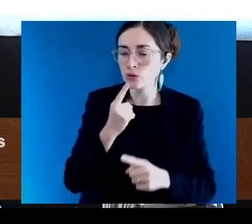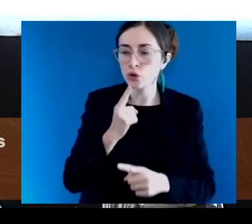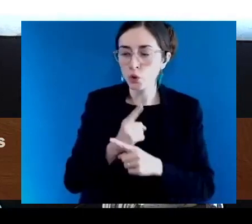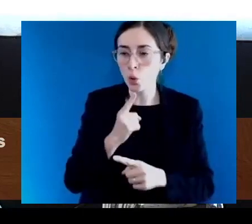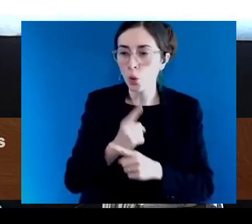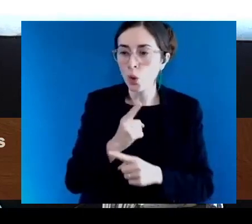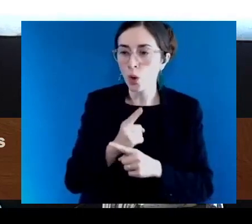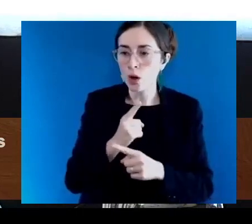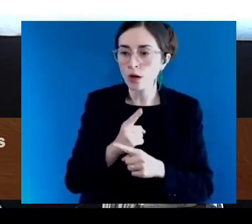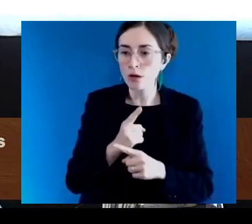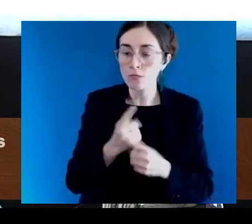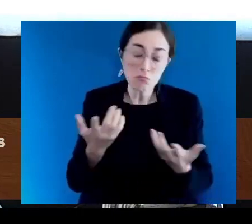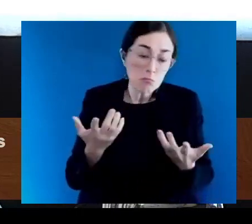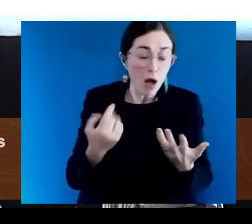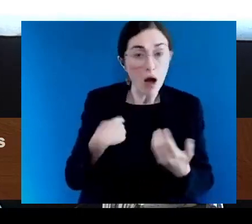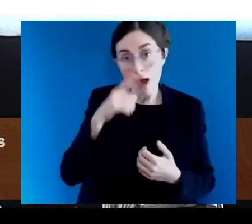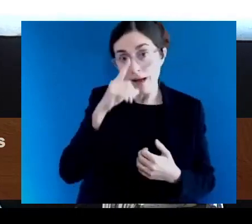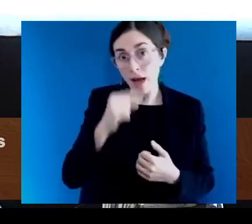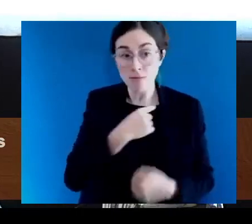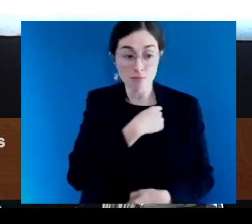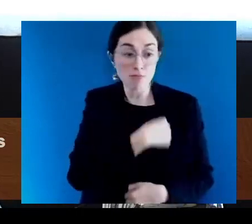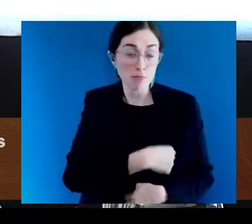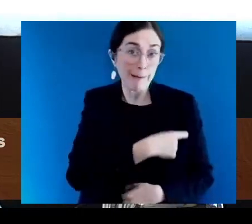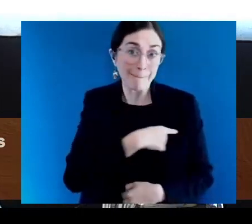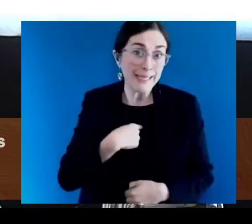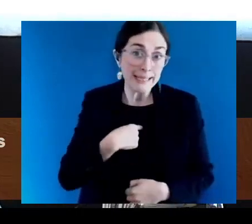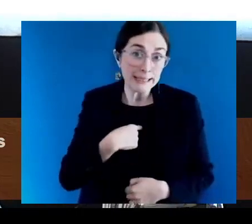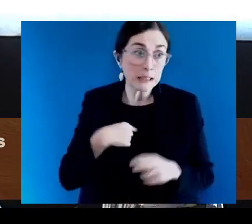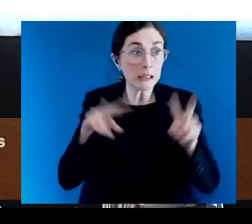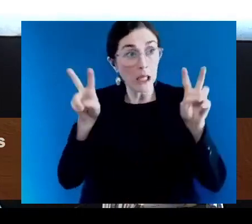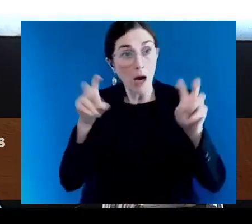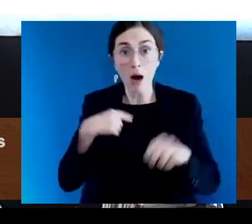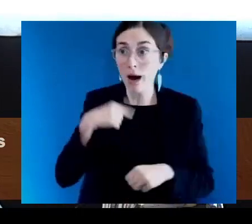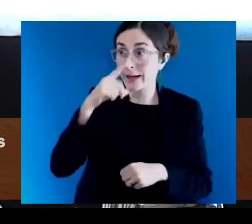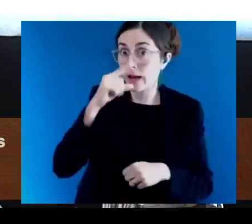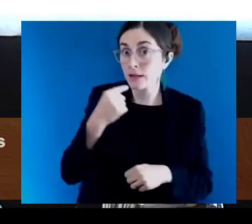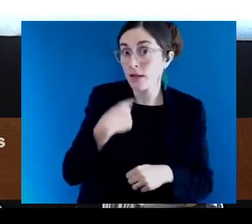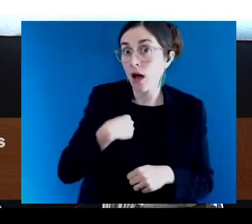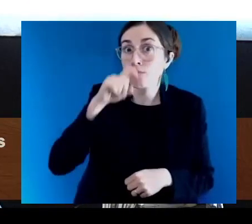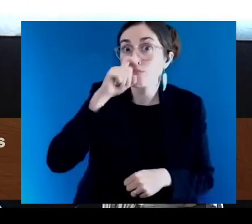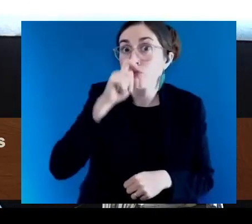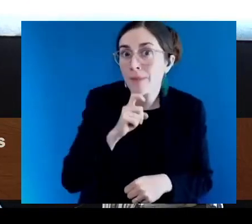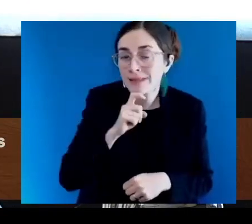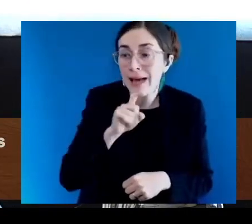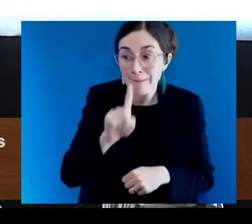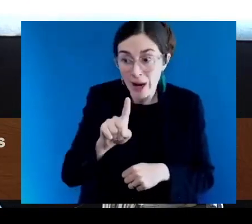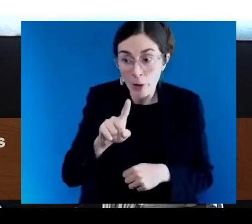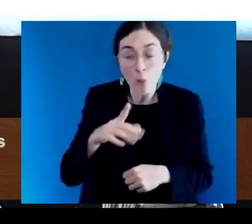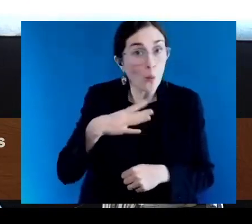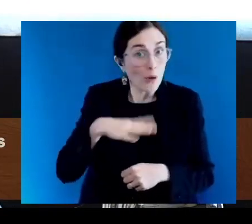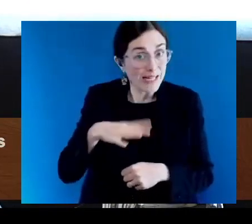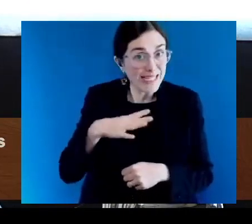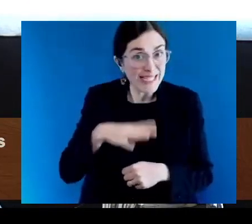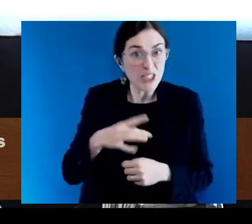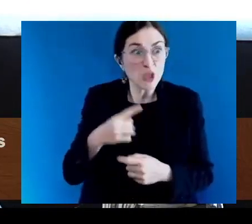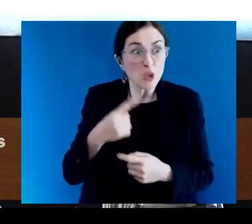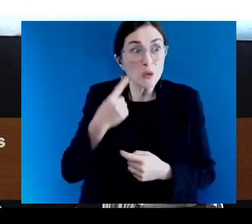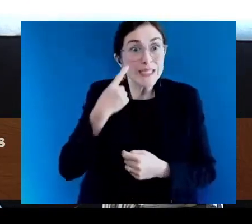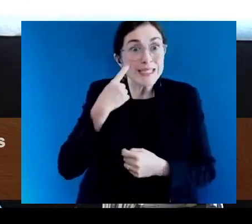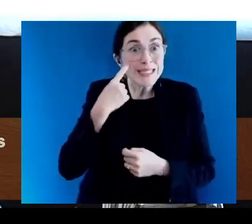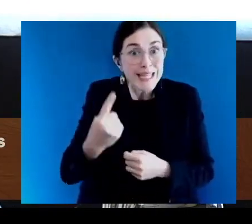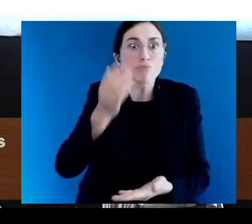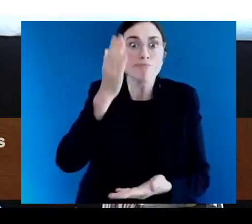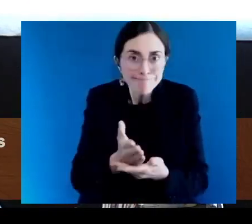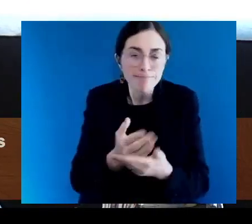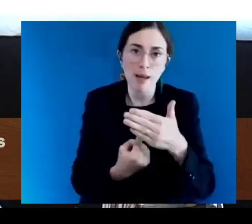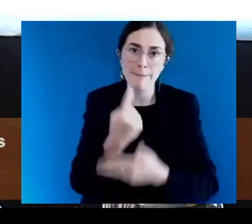good, but the proof has to be in the evidence and the transparency and outcomes. What I will say